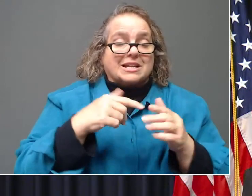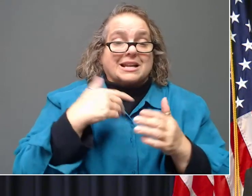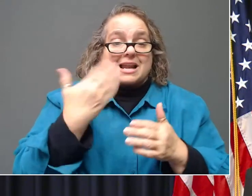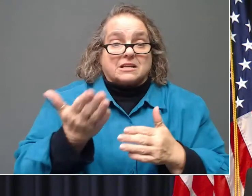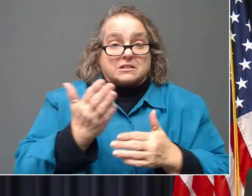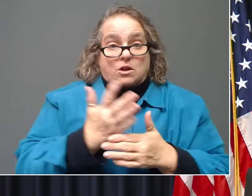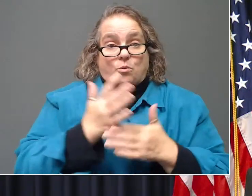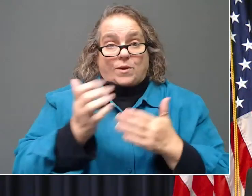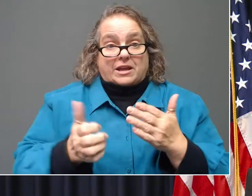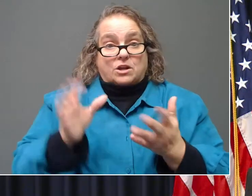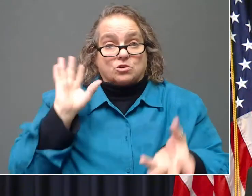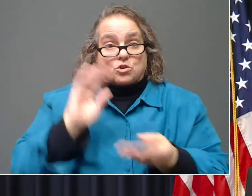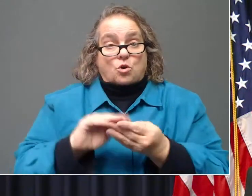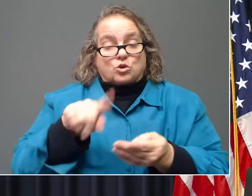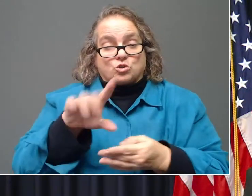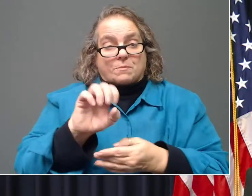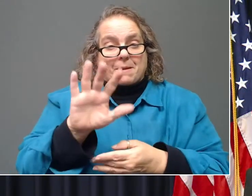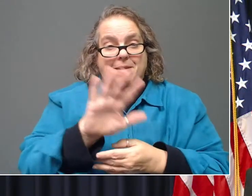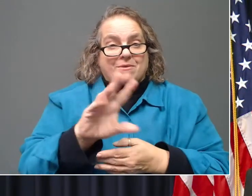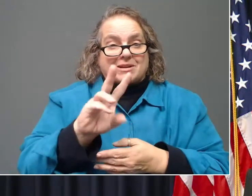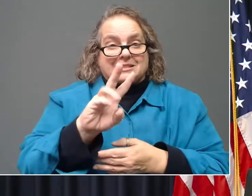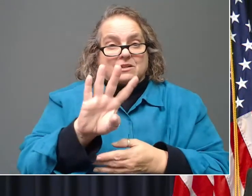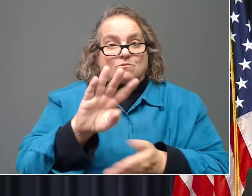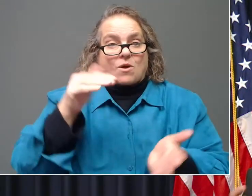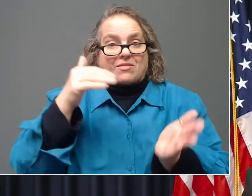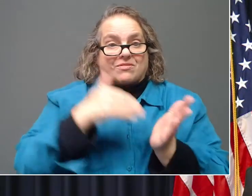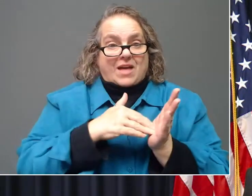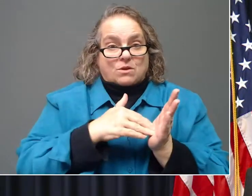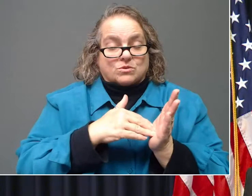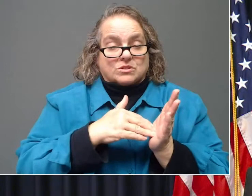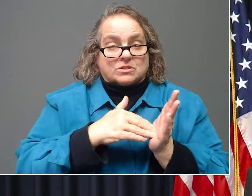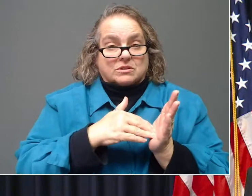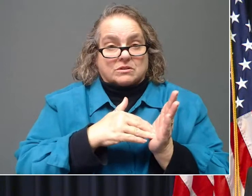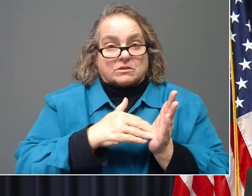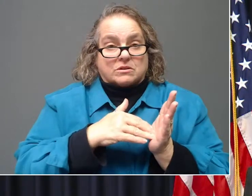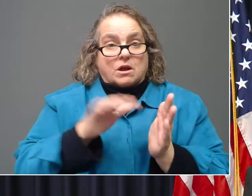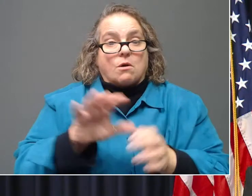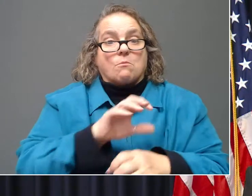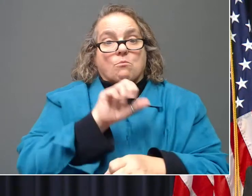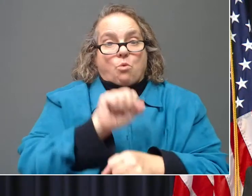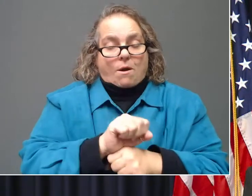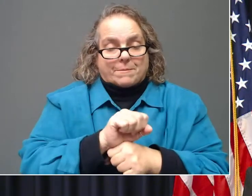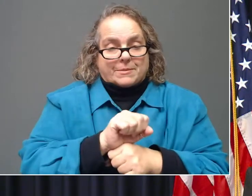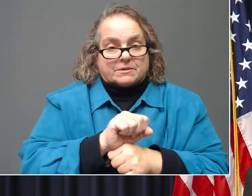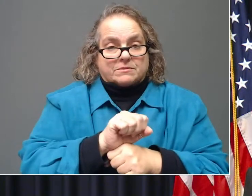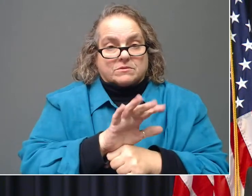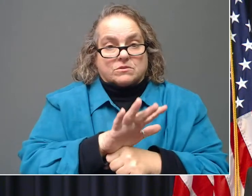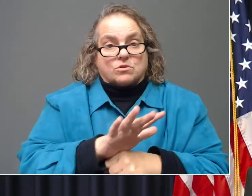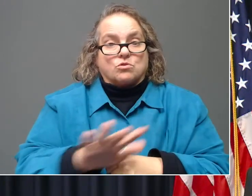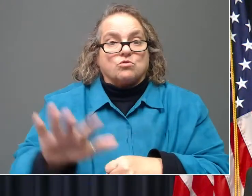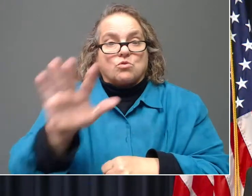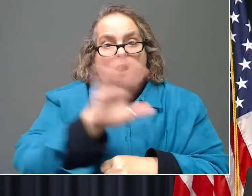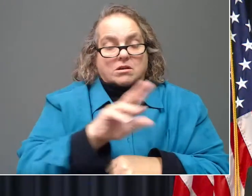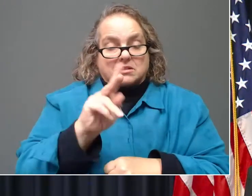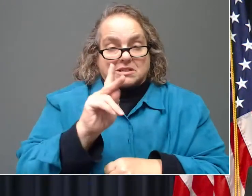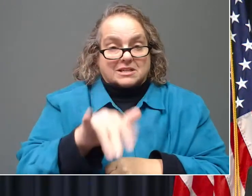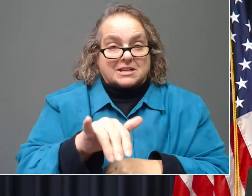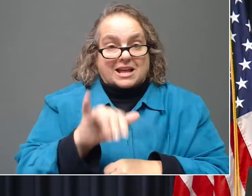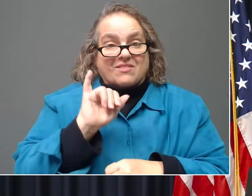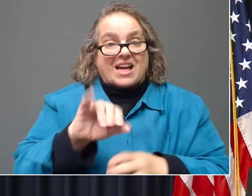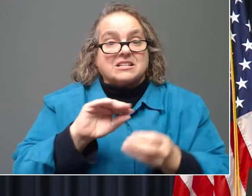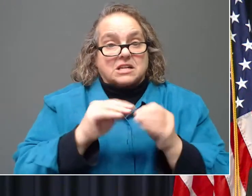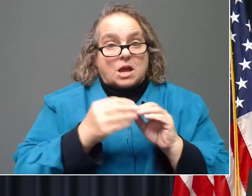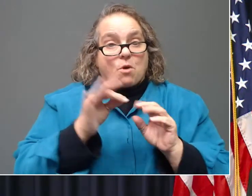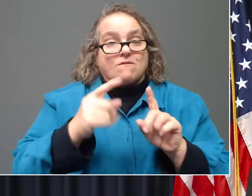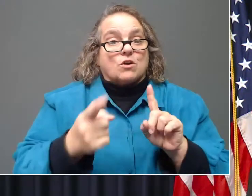about 64,000 and change total appointments across the Commonwealth. That's the number of first doses